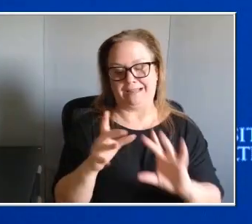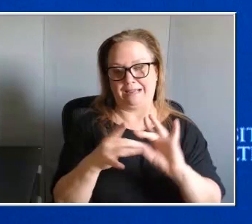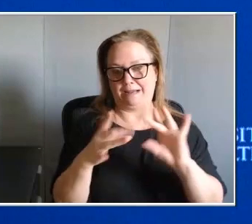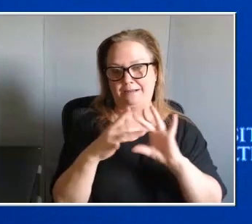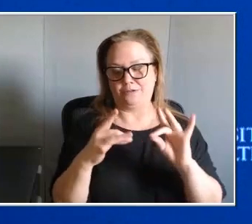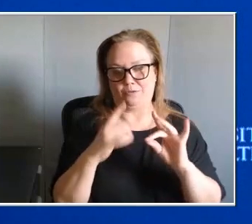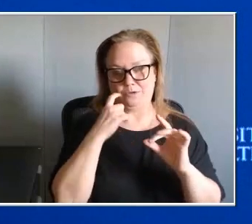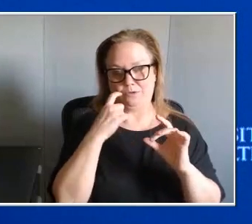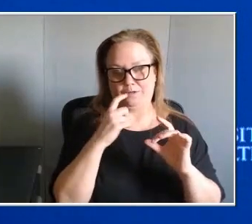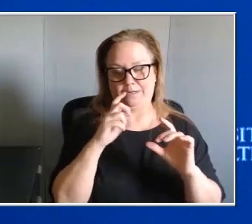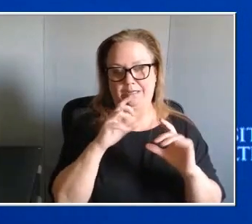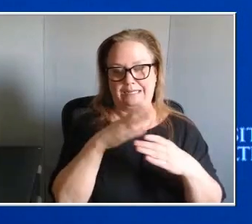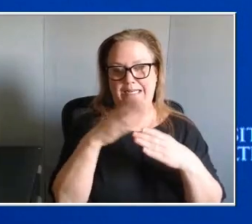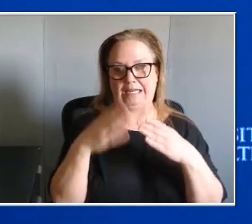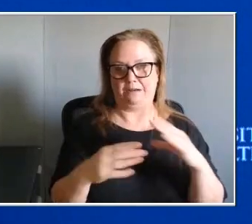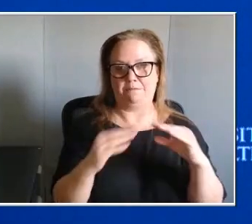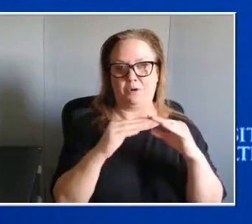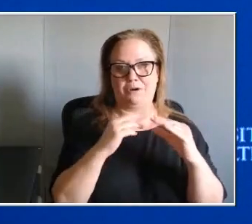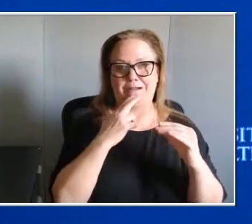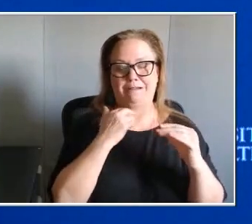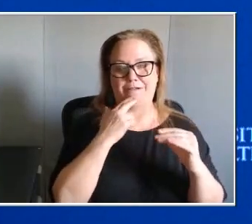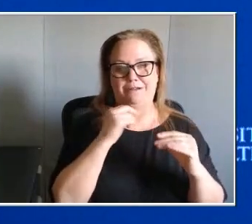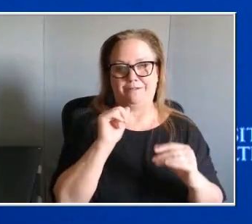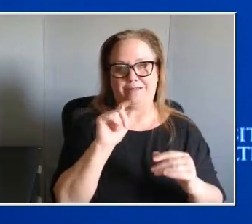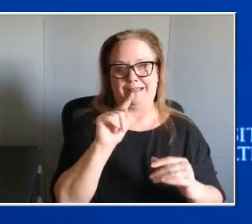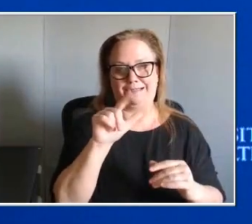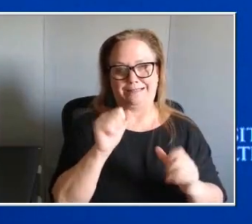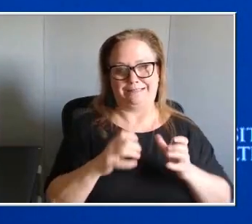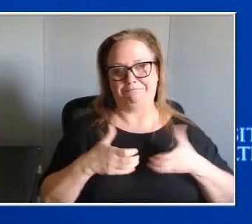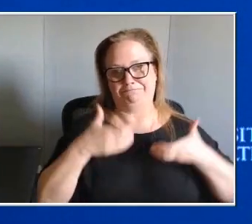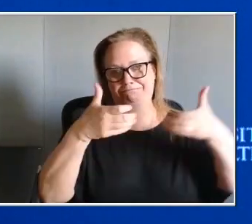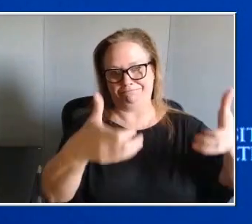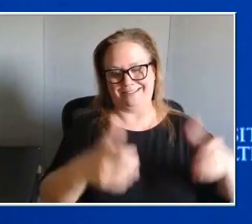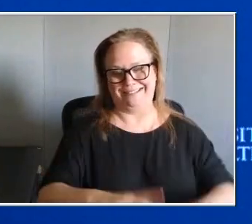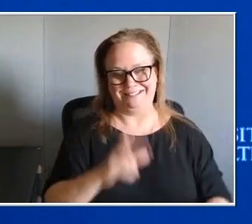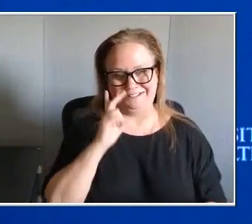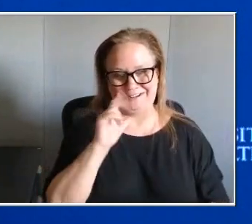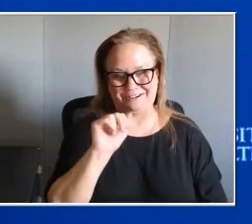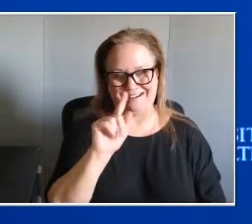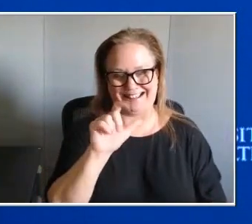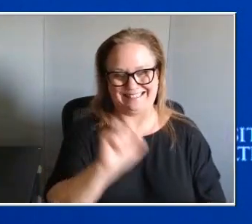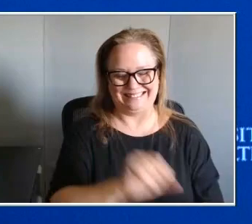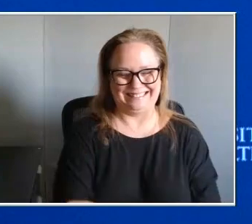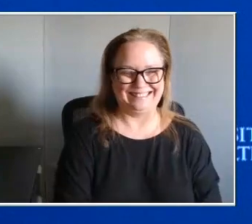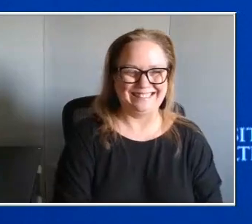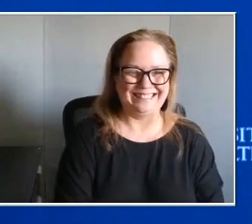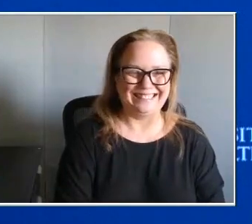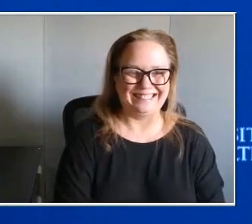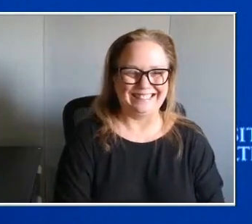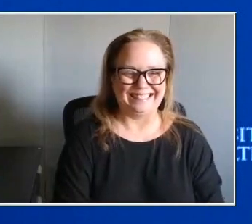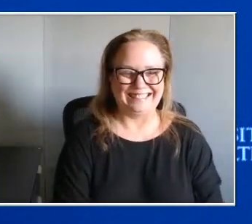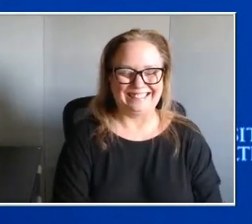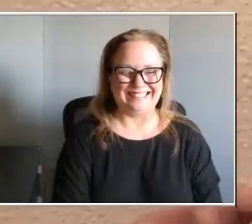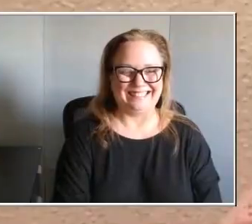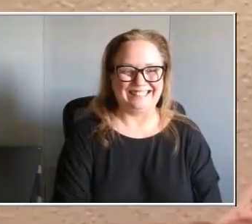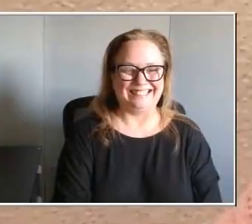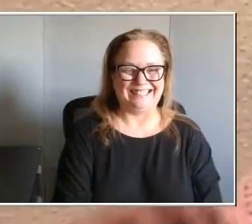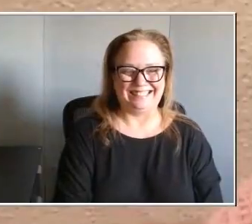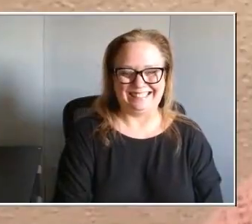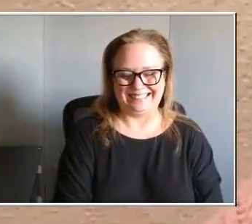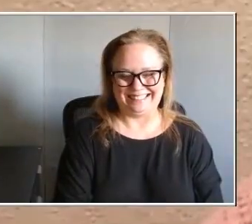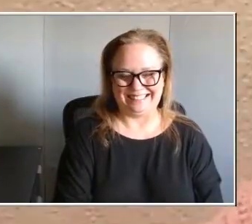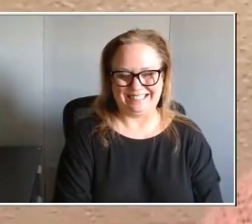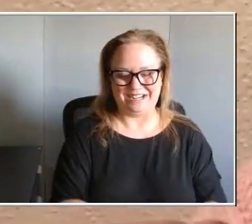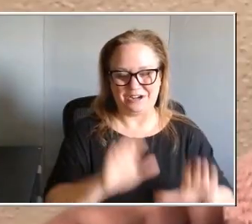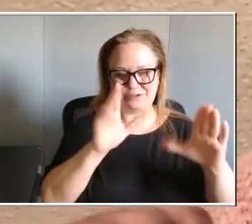just probably need to end with some more cuteness overload and just putting Atlas back up there. I think that'll be best. This is the best. A great